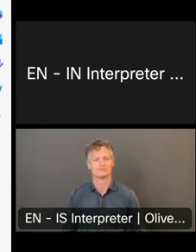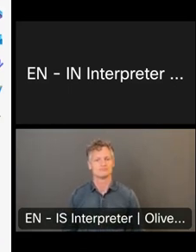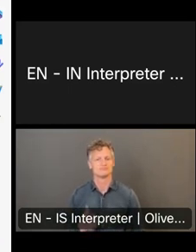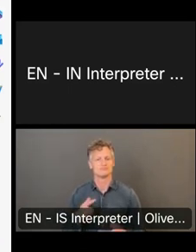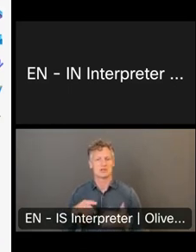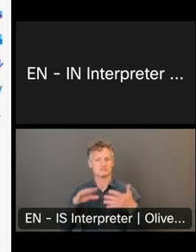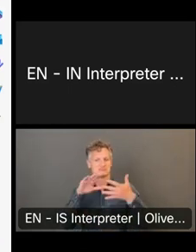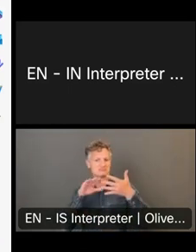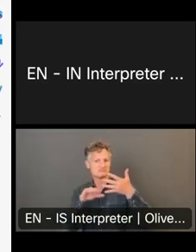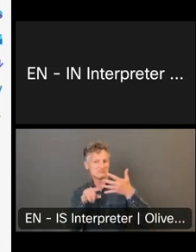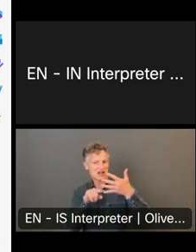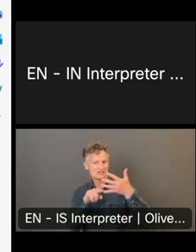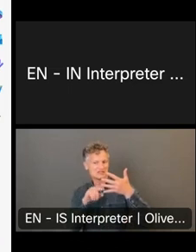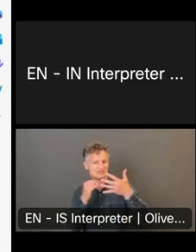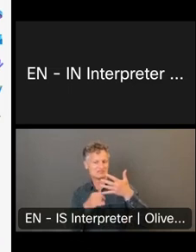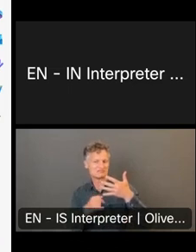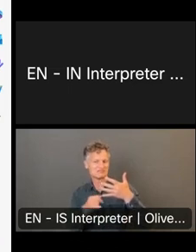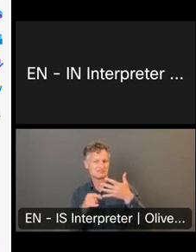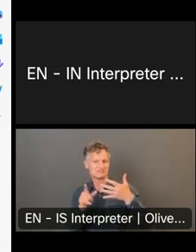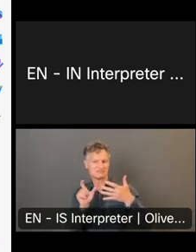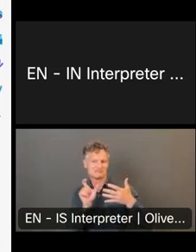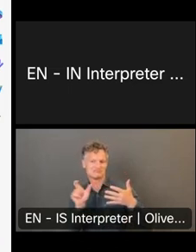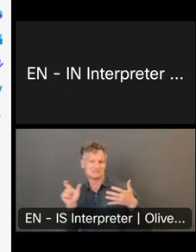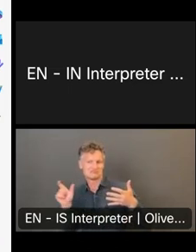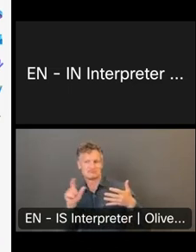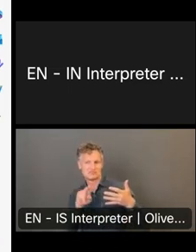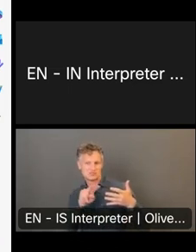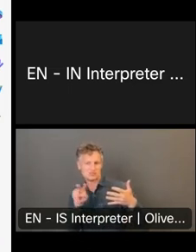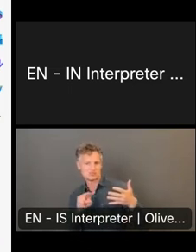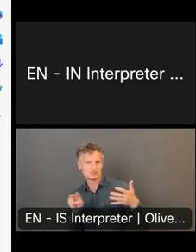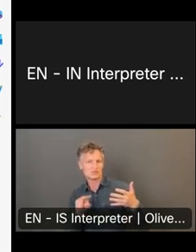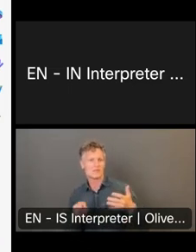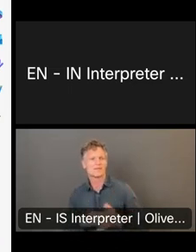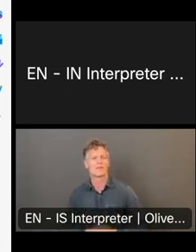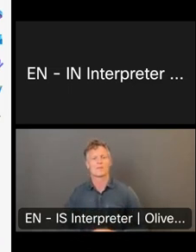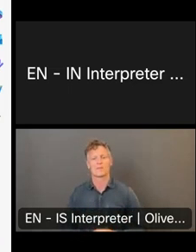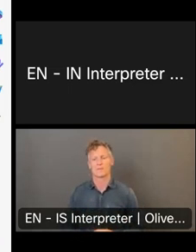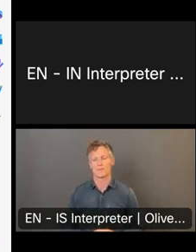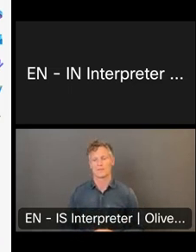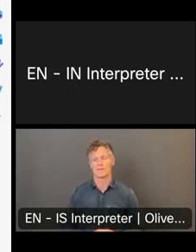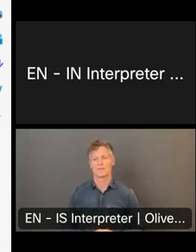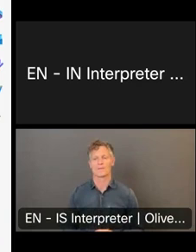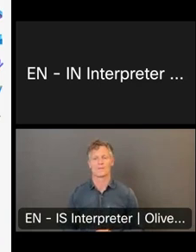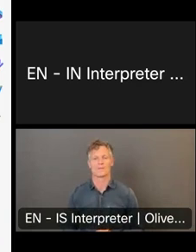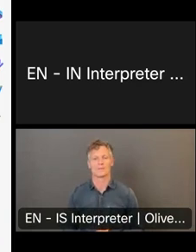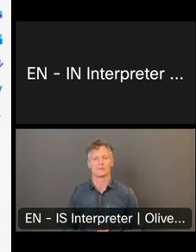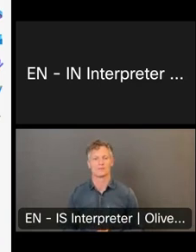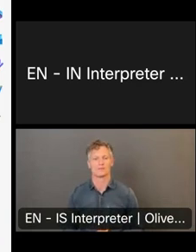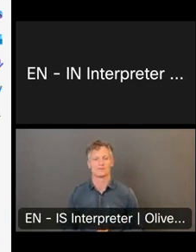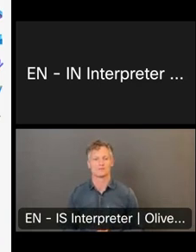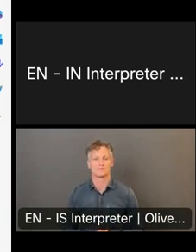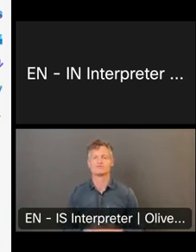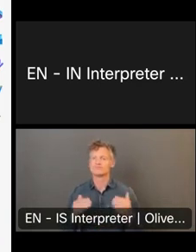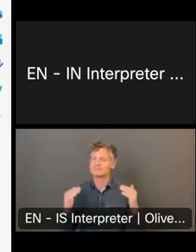hand and expressivity or creativity on the other that drives many linguistic innovations.